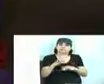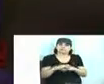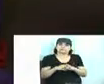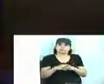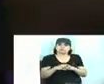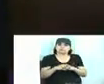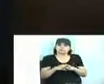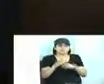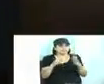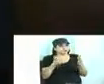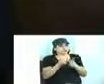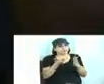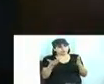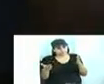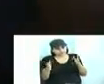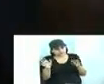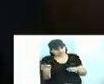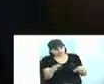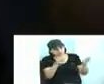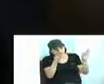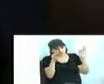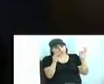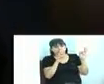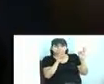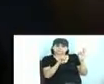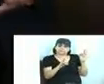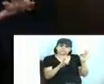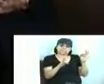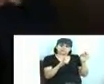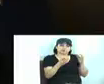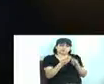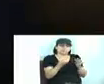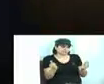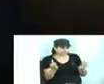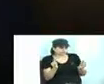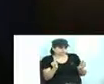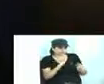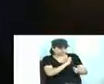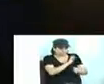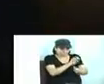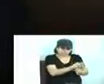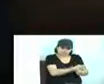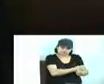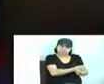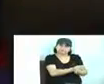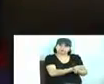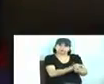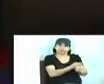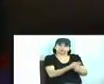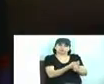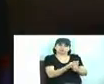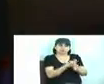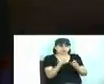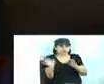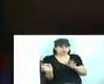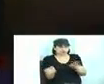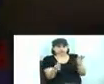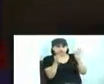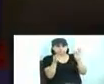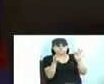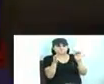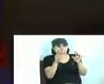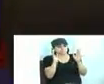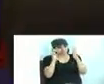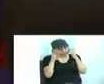All of the things that distract us and worry us actually dissipate our energy and pull us away. What you